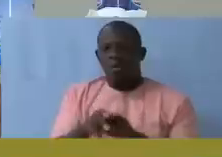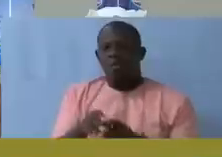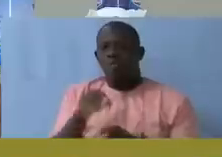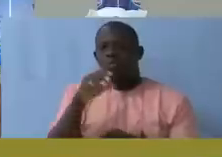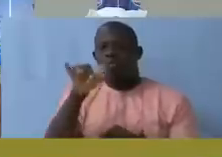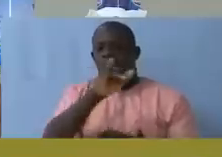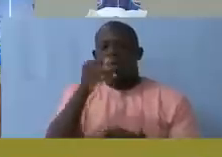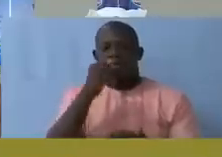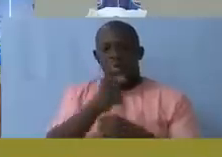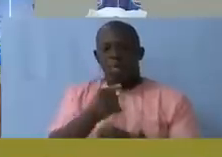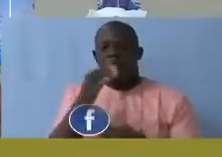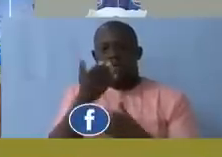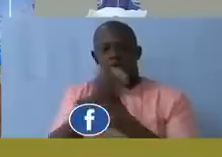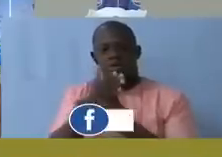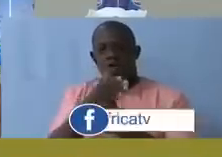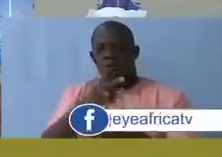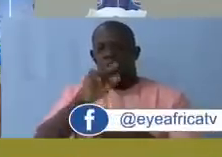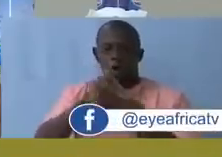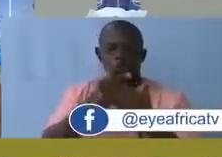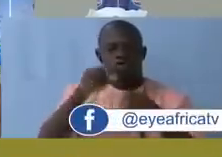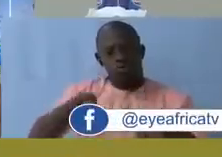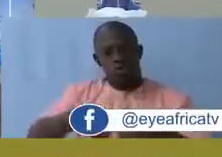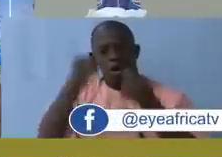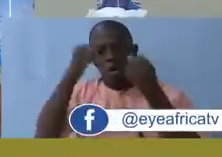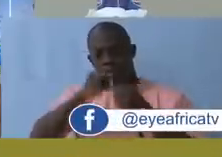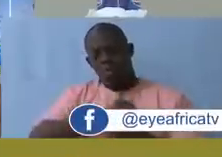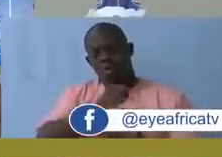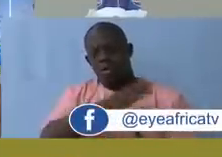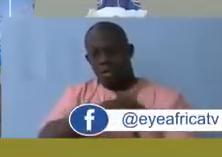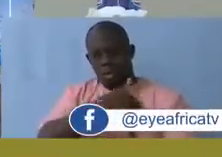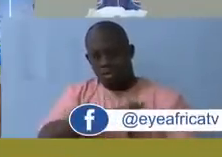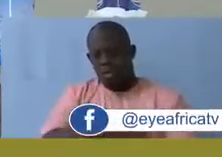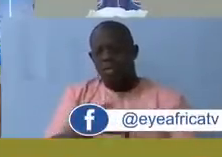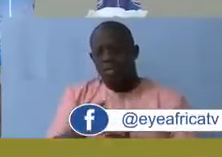jeopardize with his treatment. So actually,